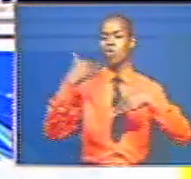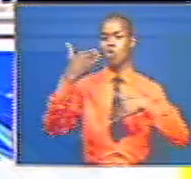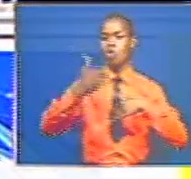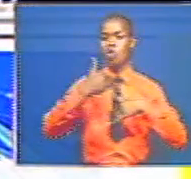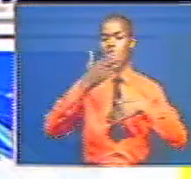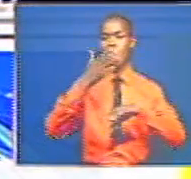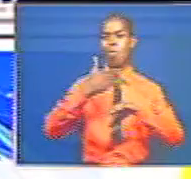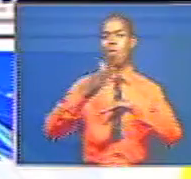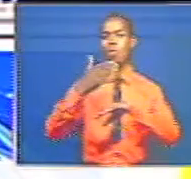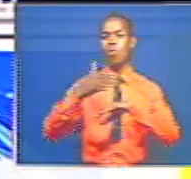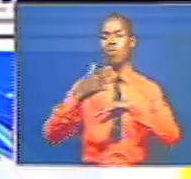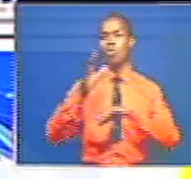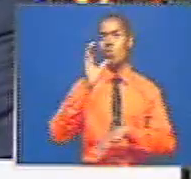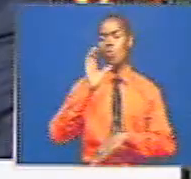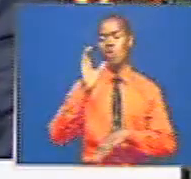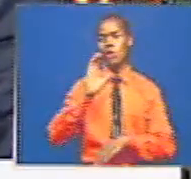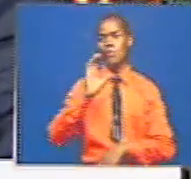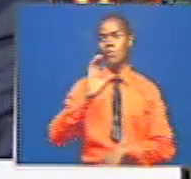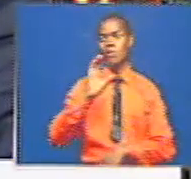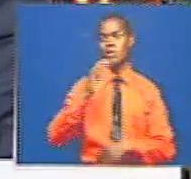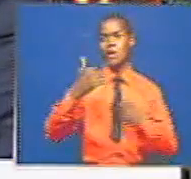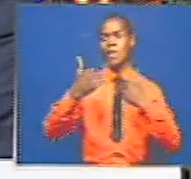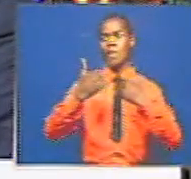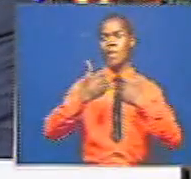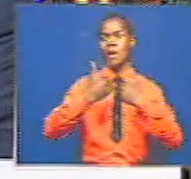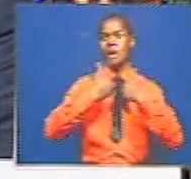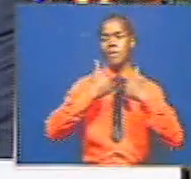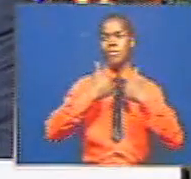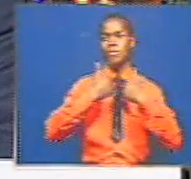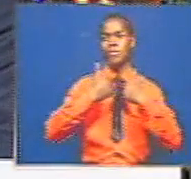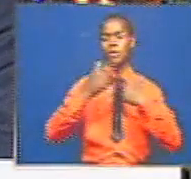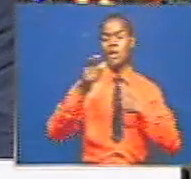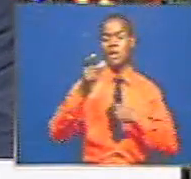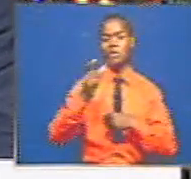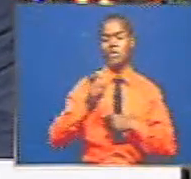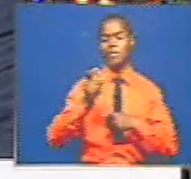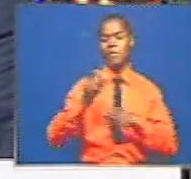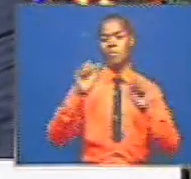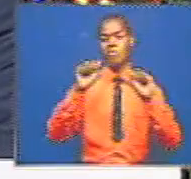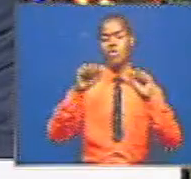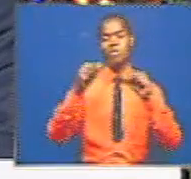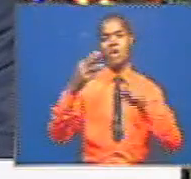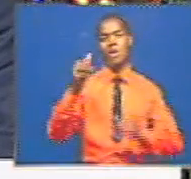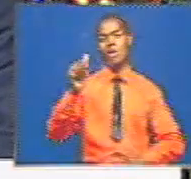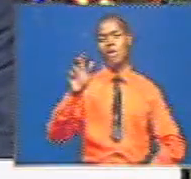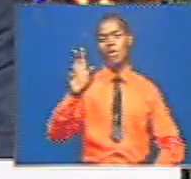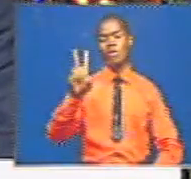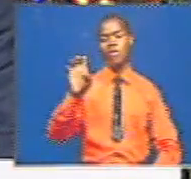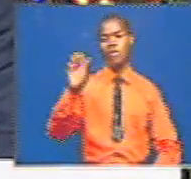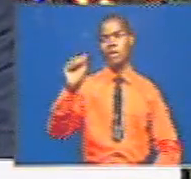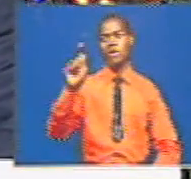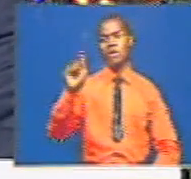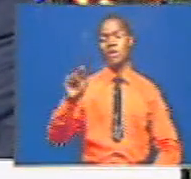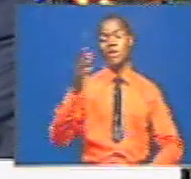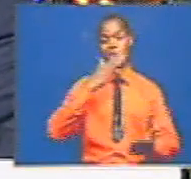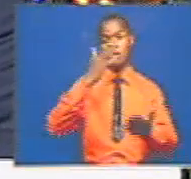water, the little we have. We have done very little to harvest water, and I want to thank the government because now we have come